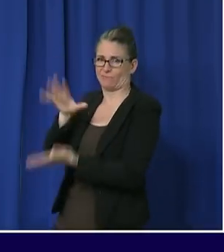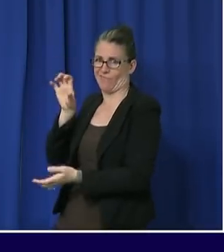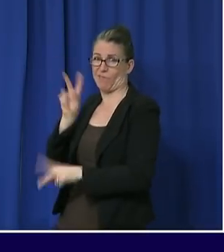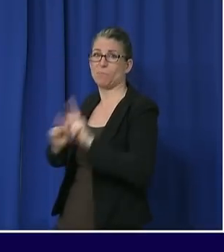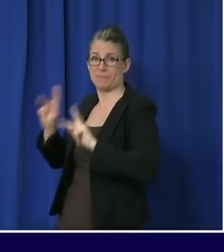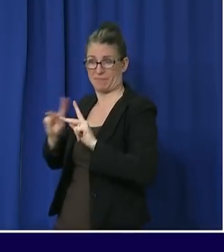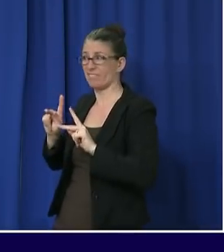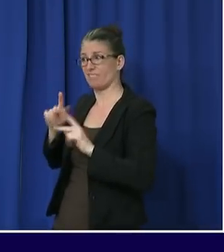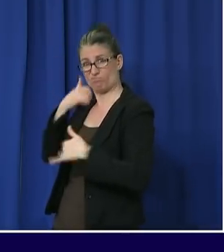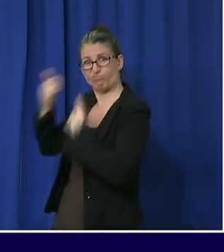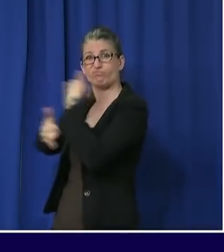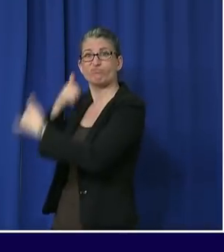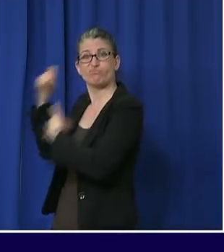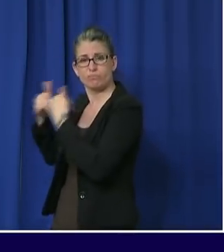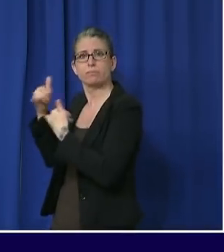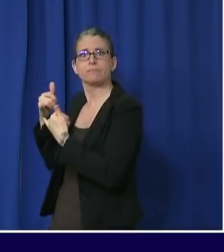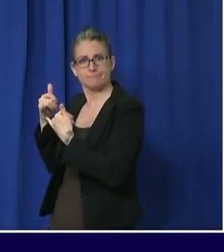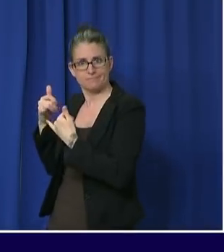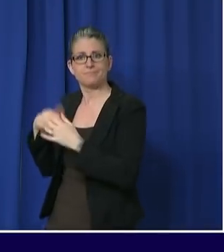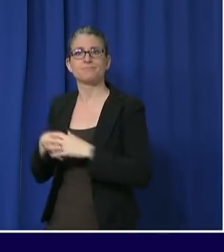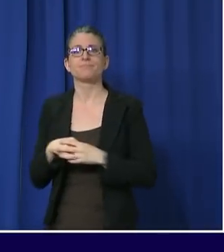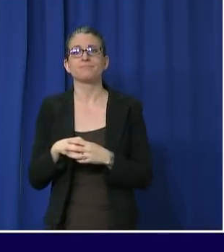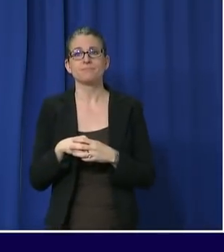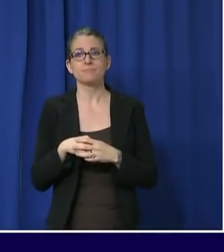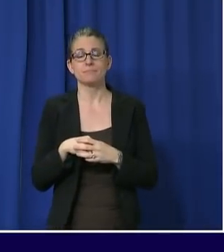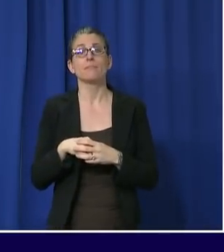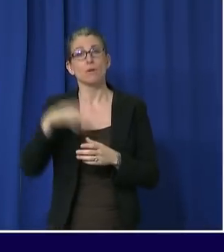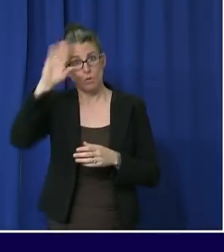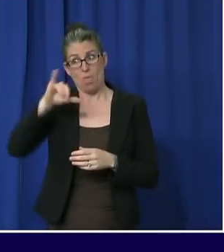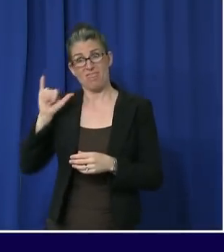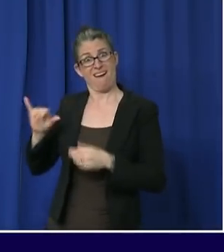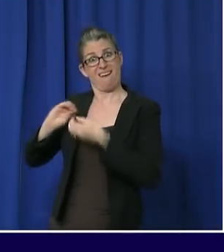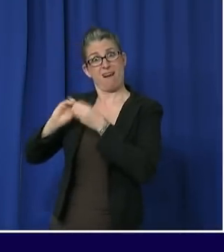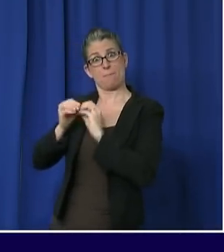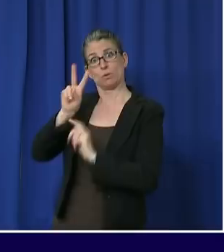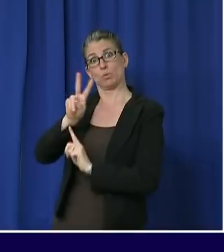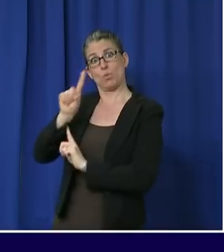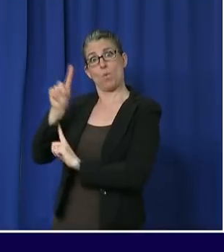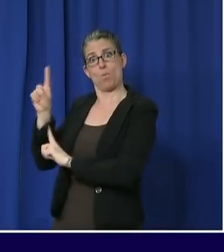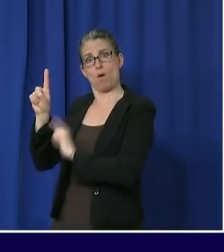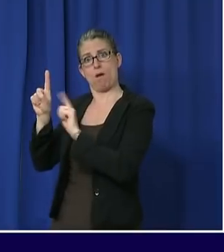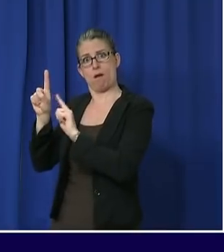our colleagues over at 211 have fielded over